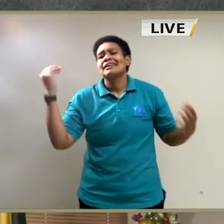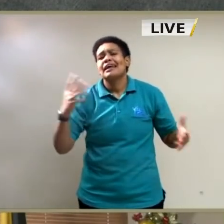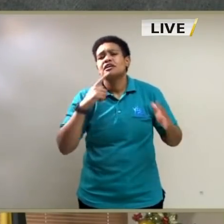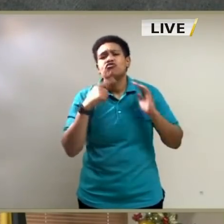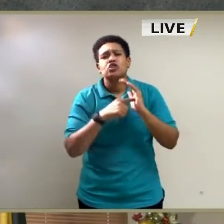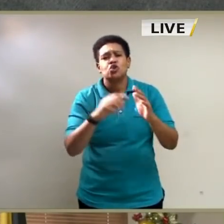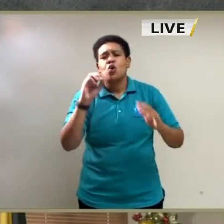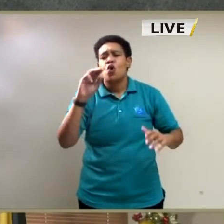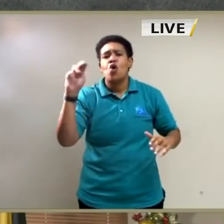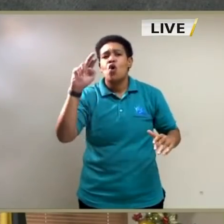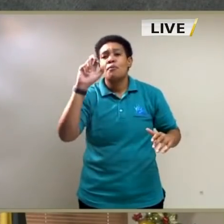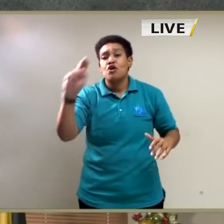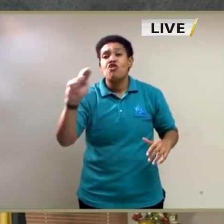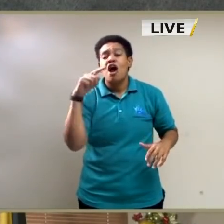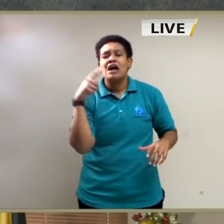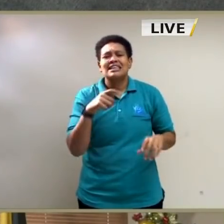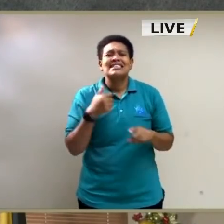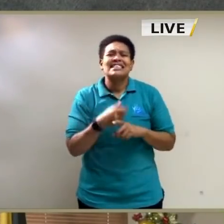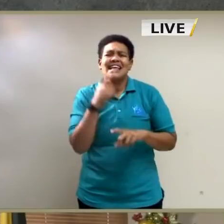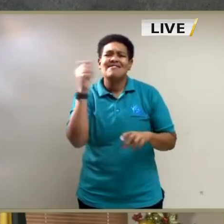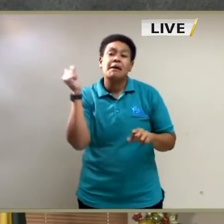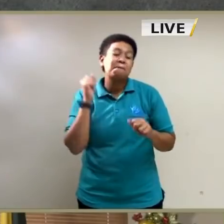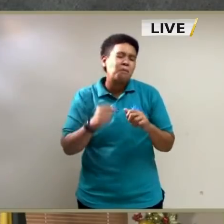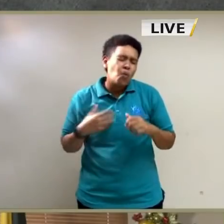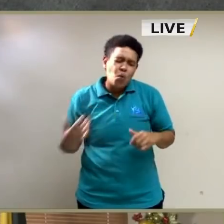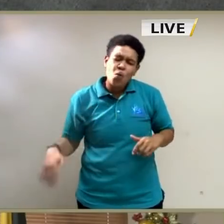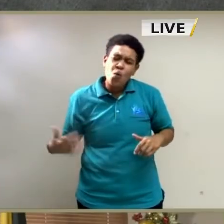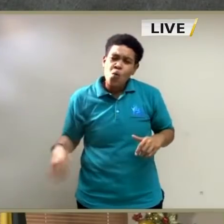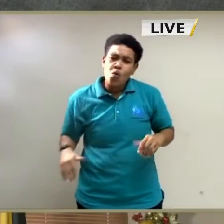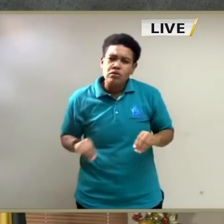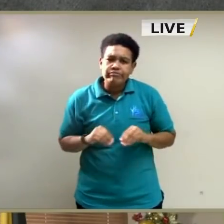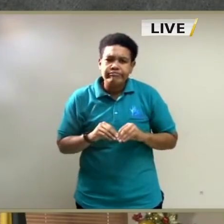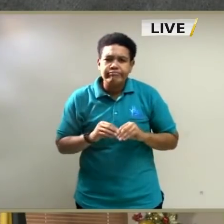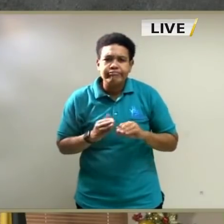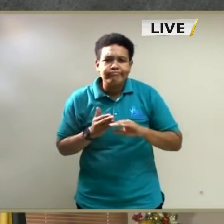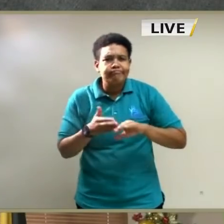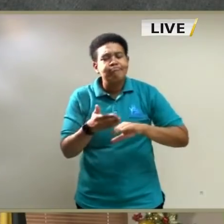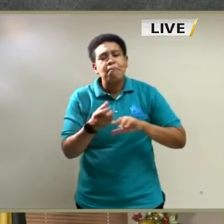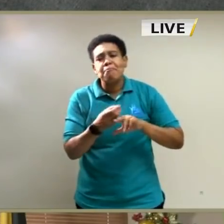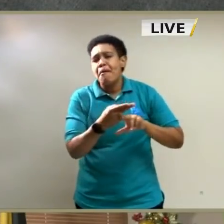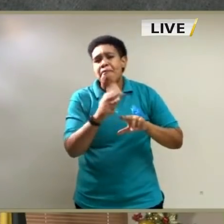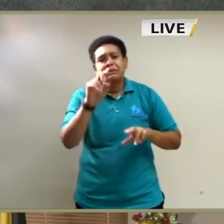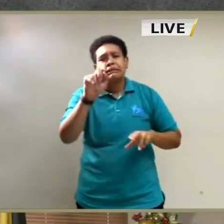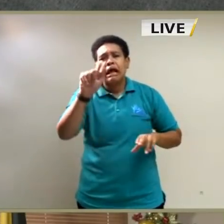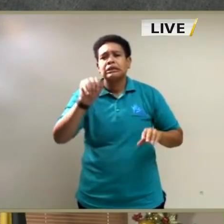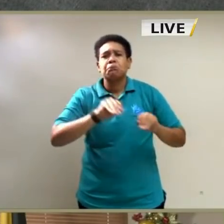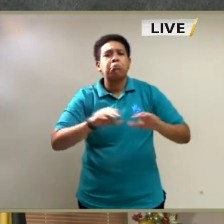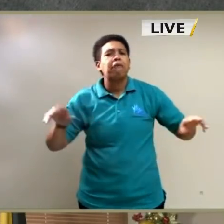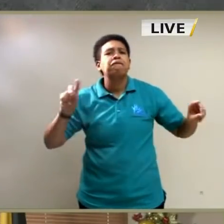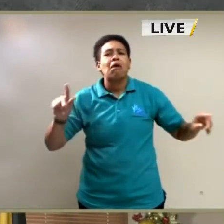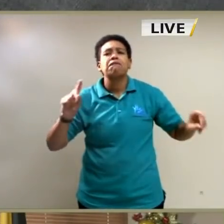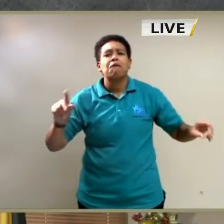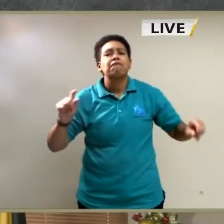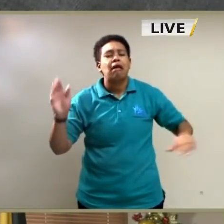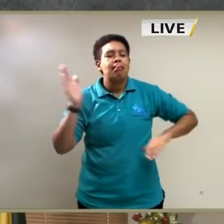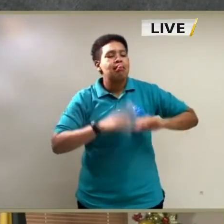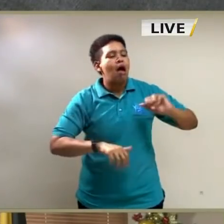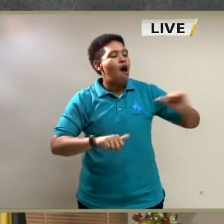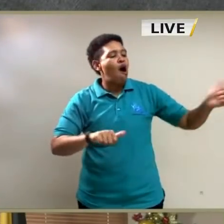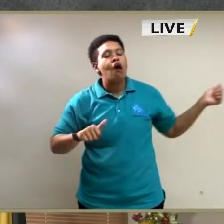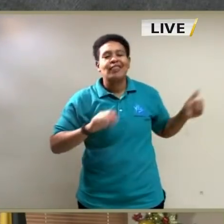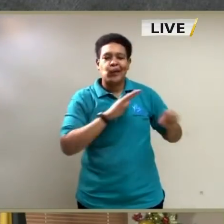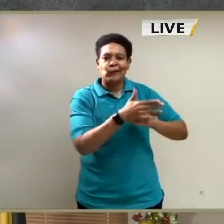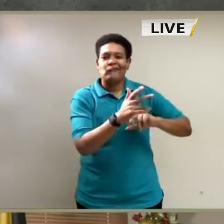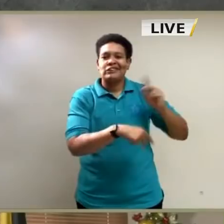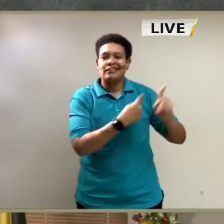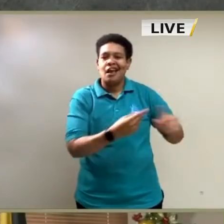Omicron has a significant growth advantage over Delta, leading to rapid spread in the community